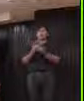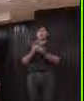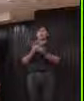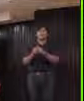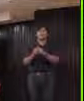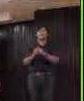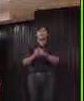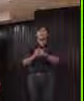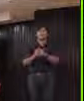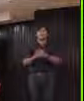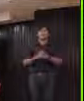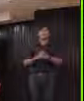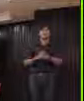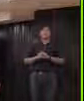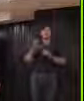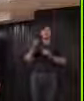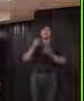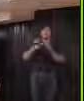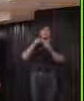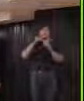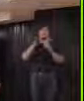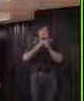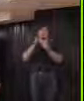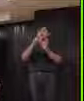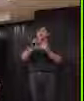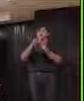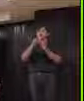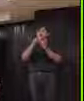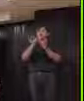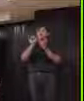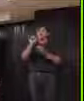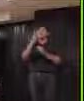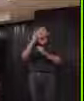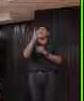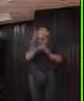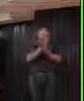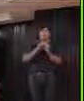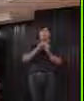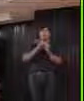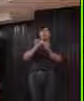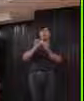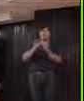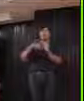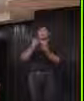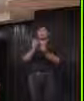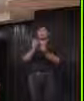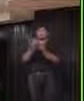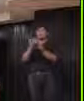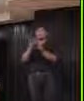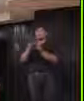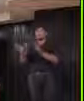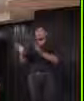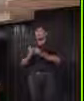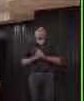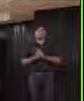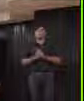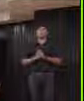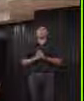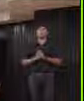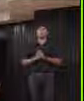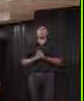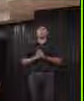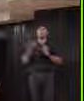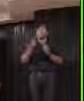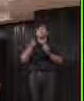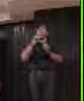time today? So I probably answered the first part of your question. I don't think I can answer the second part of the question. But I think